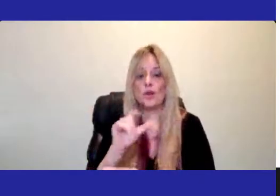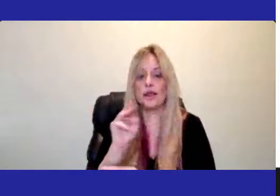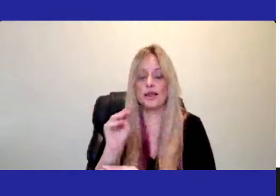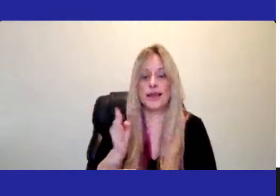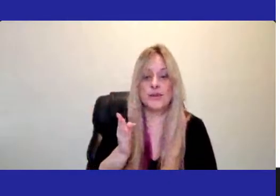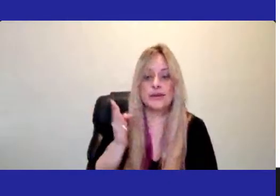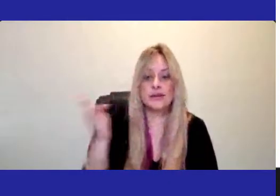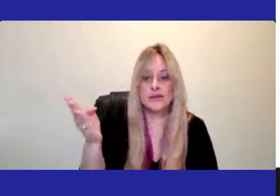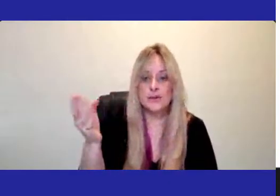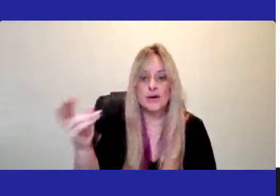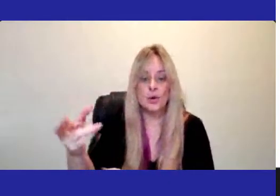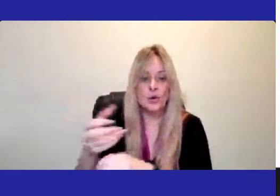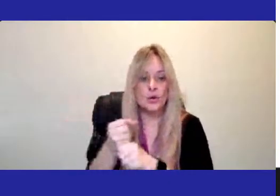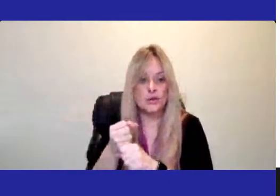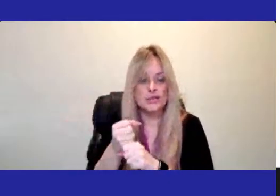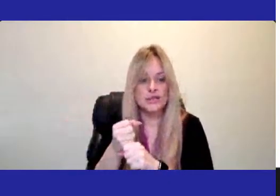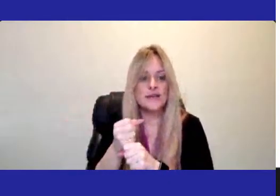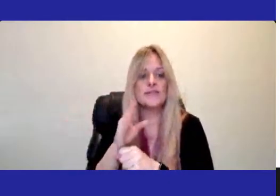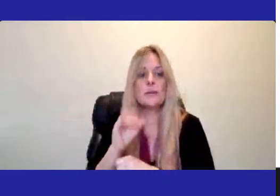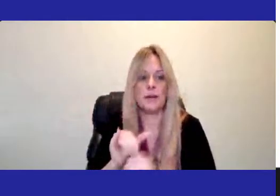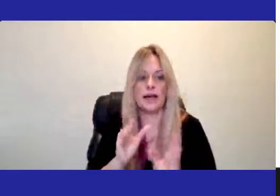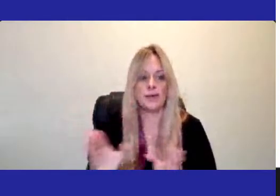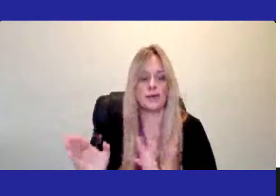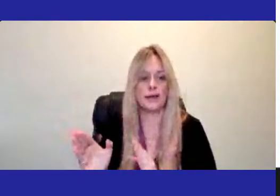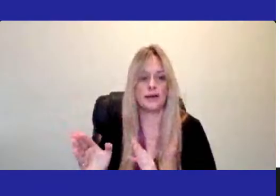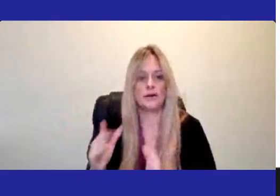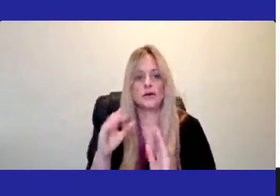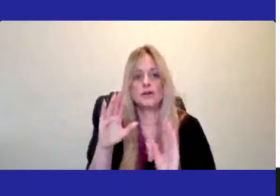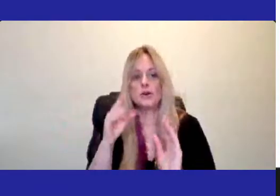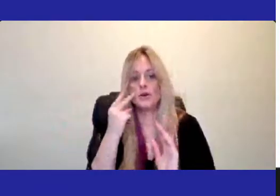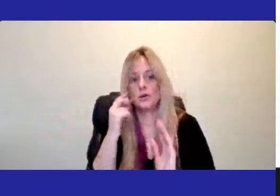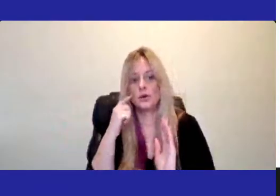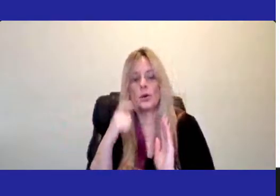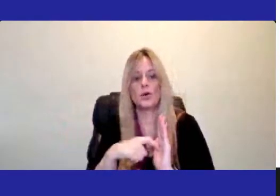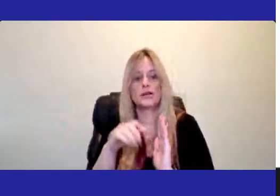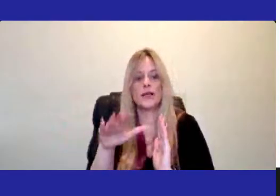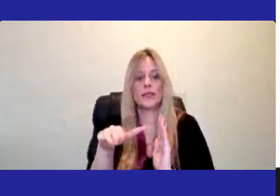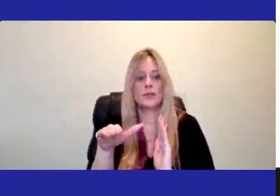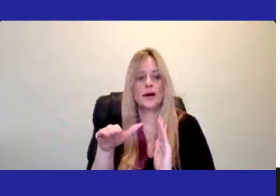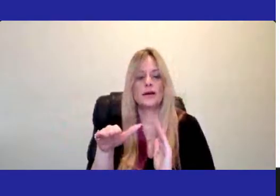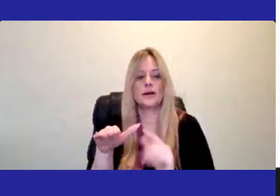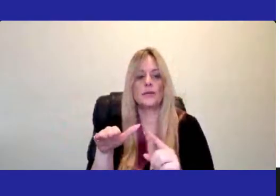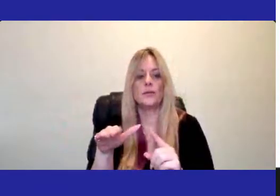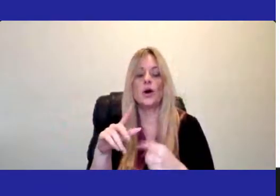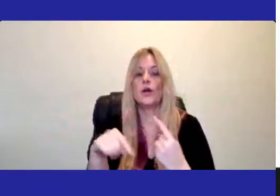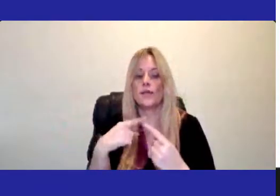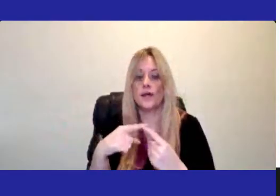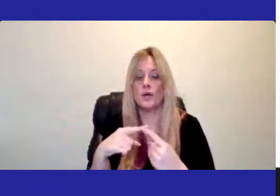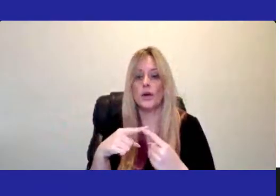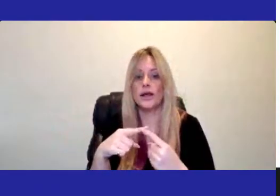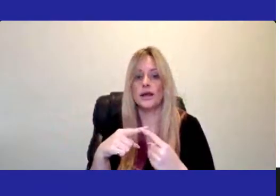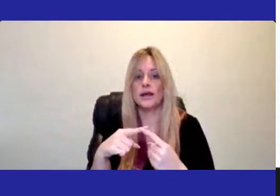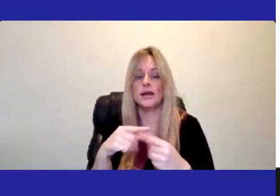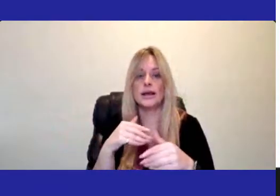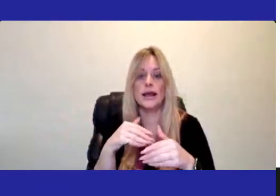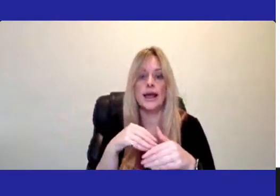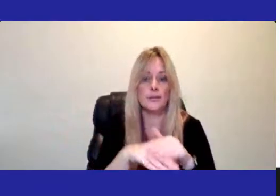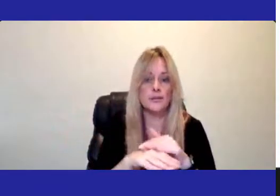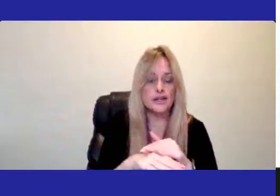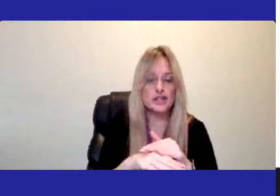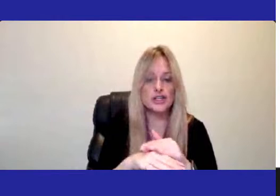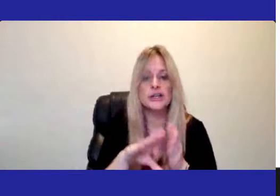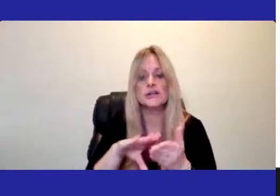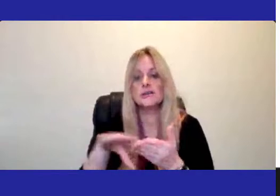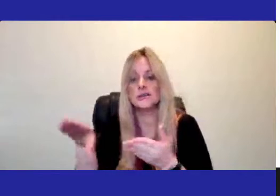by the plan. If you can see on the bottom of this slide, by the time an admission and discharge and transfer